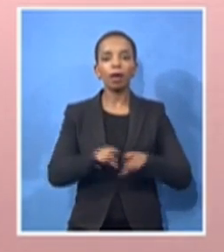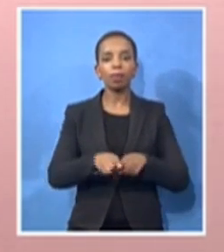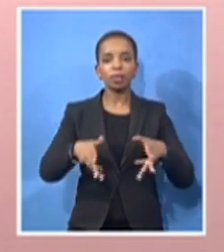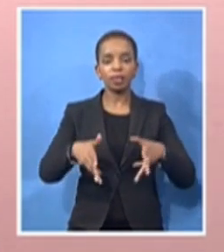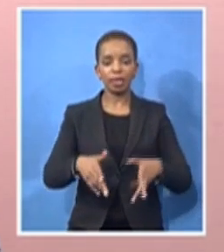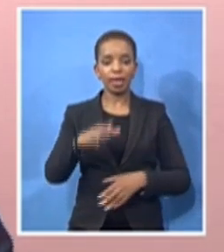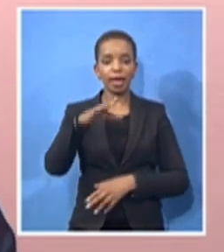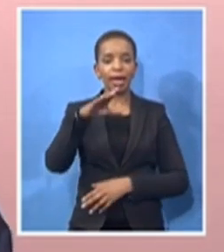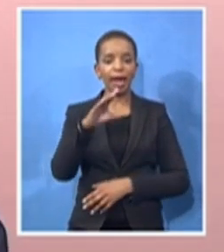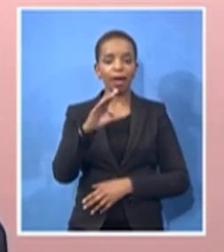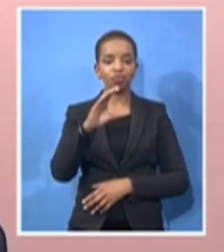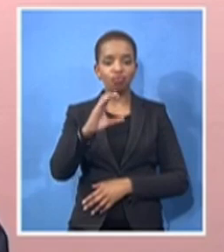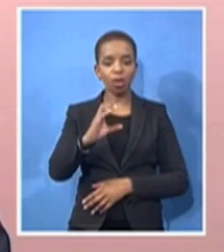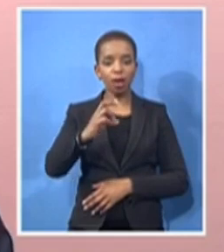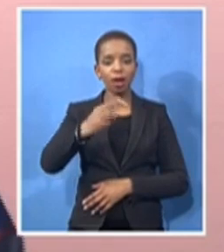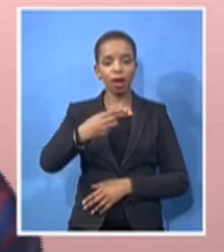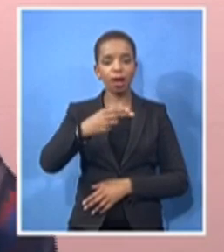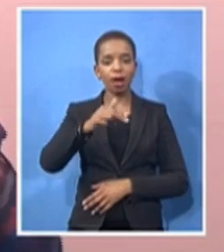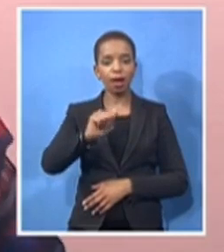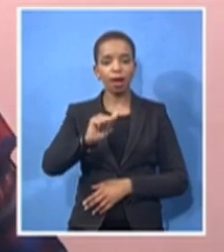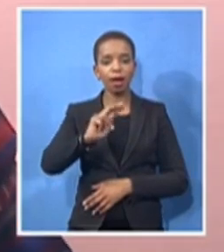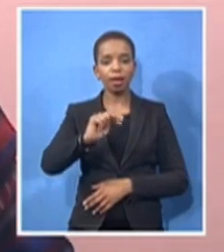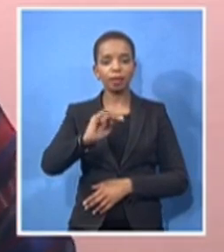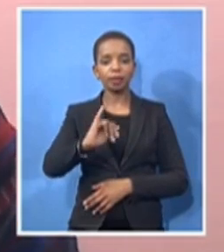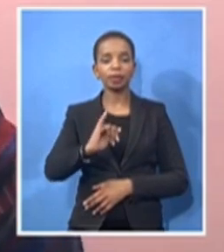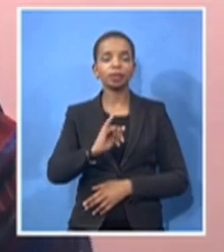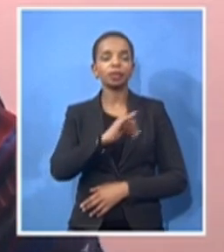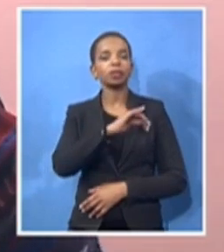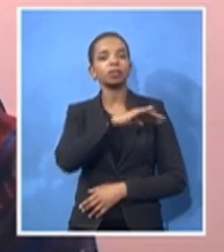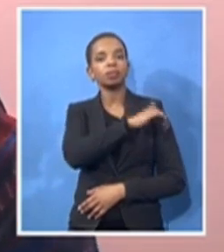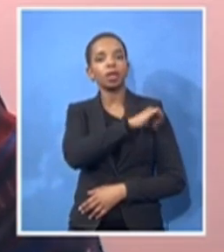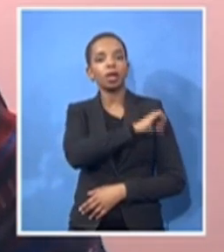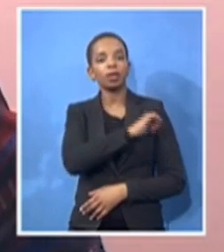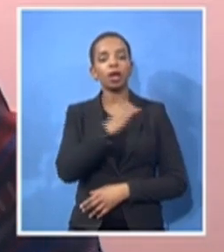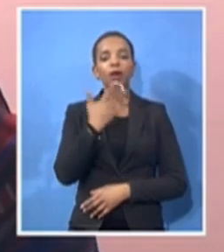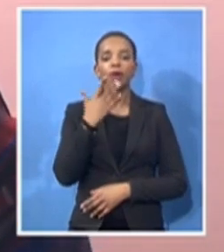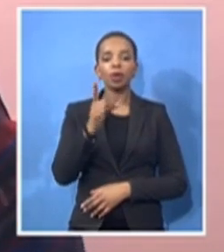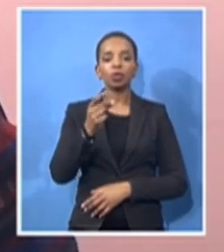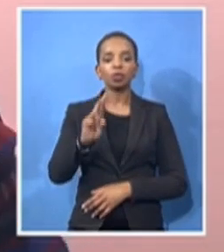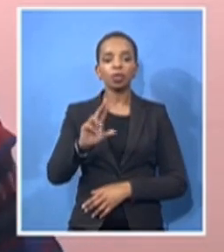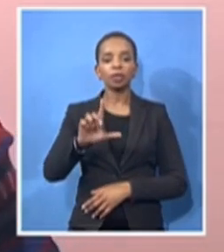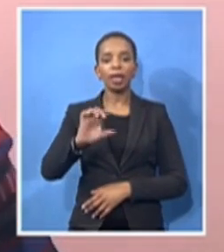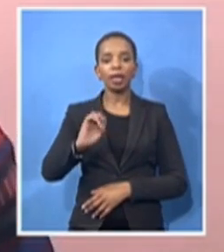Lysia, and our distinguished Professor Matiba.